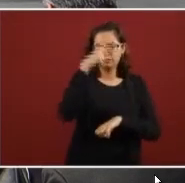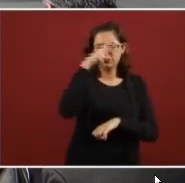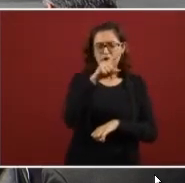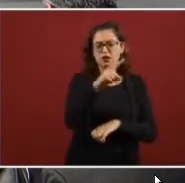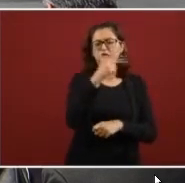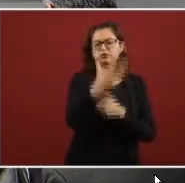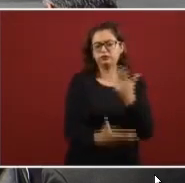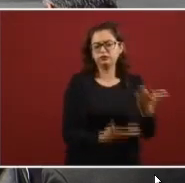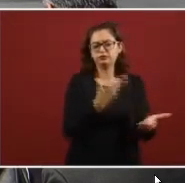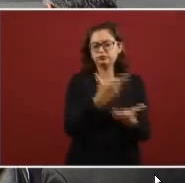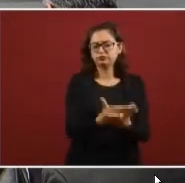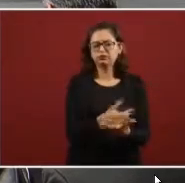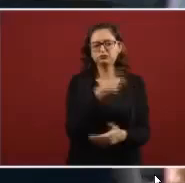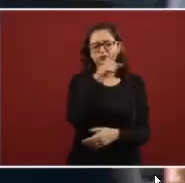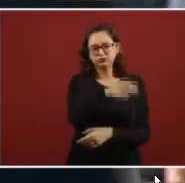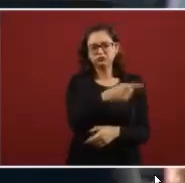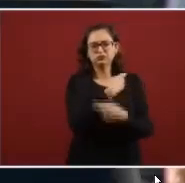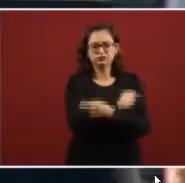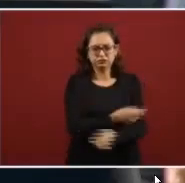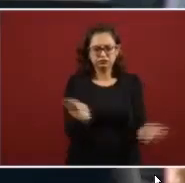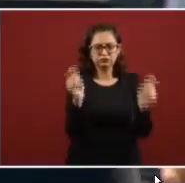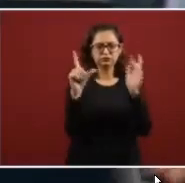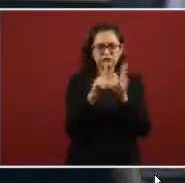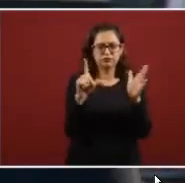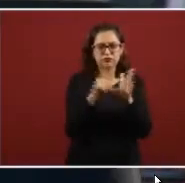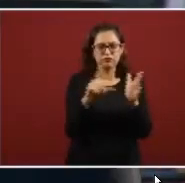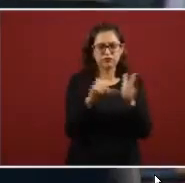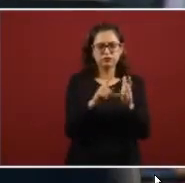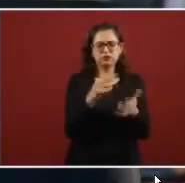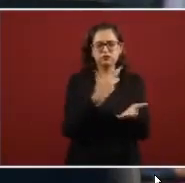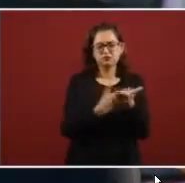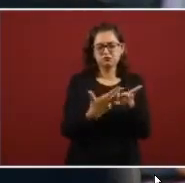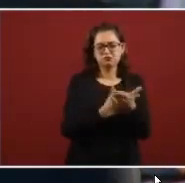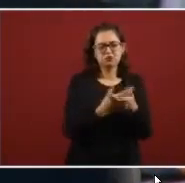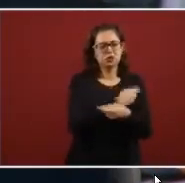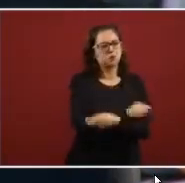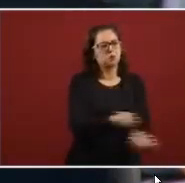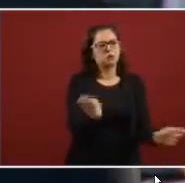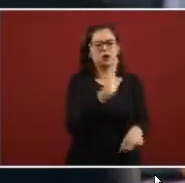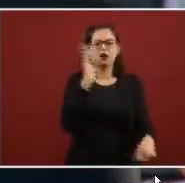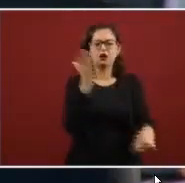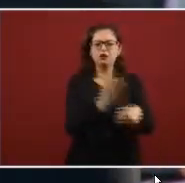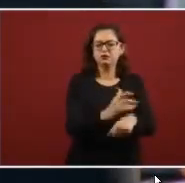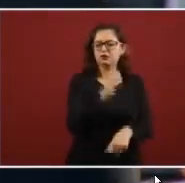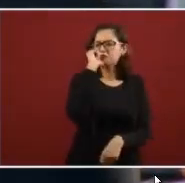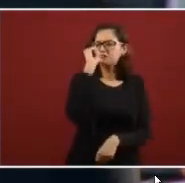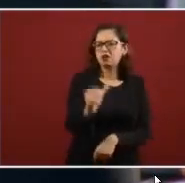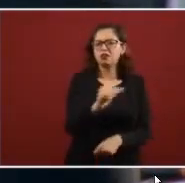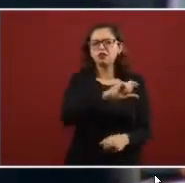Propuso, por ejemplo, no sancionar el reparto de tarjetas, de la tarjeta rosa, y que también bateó